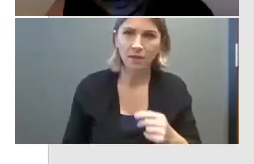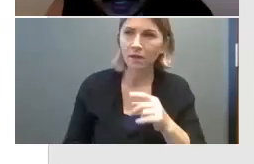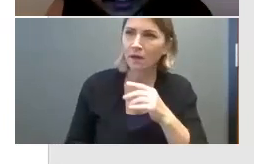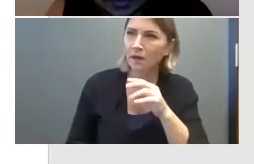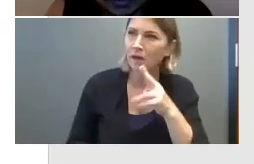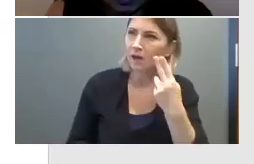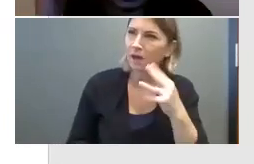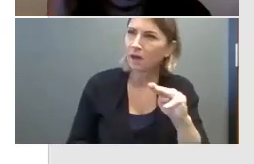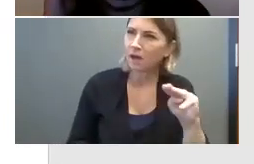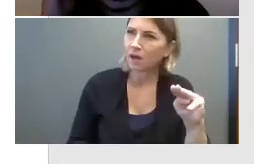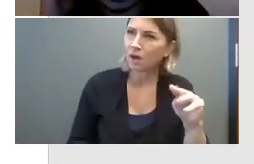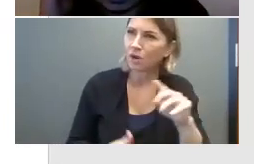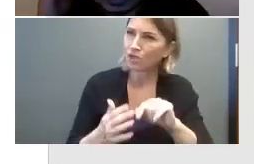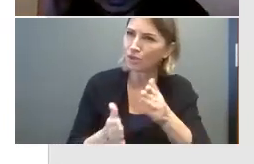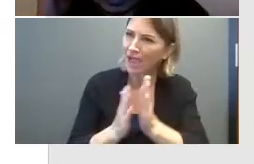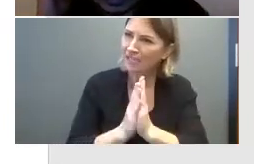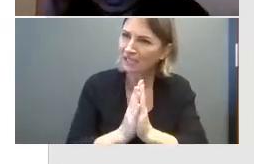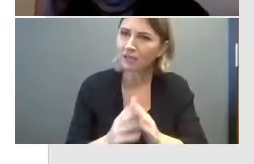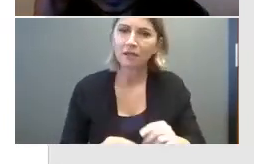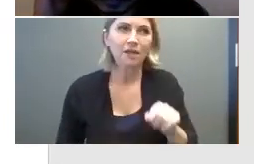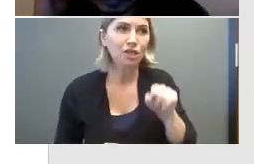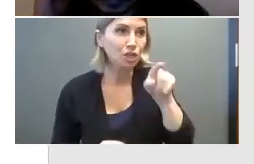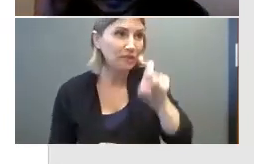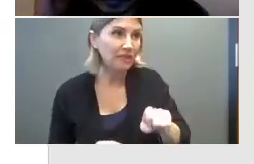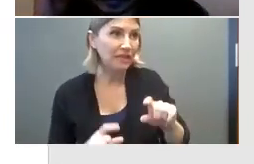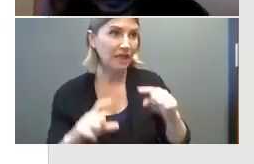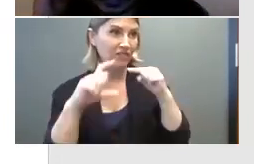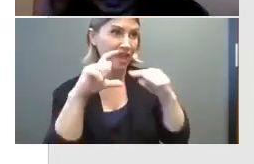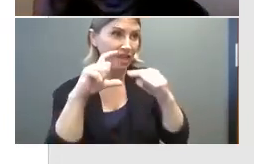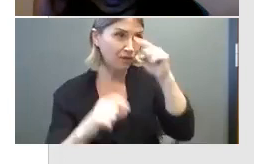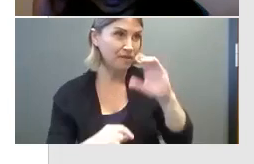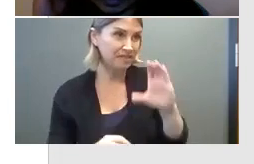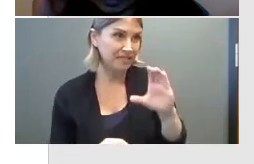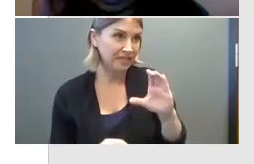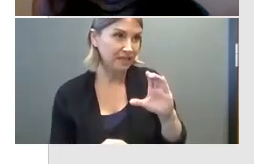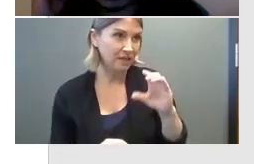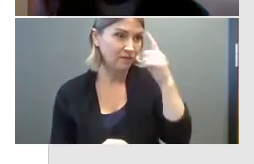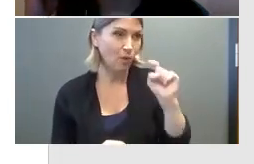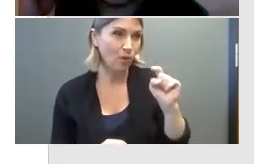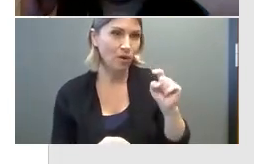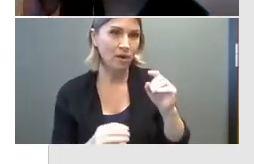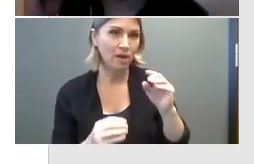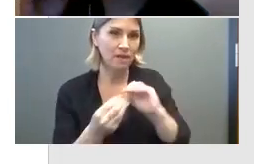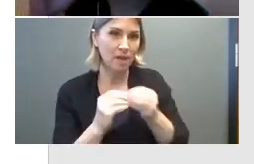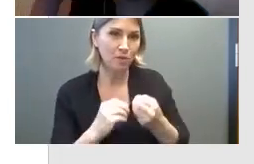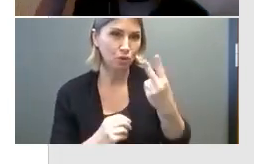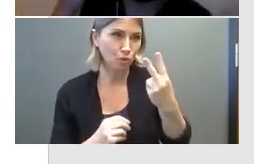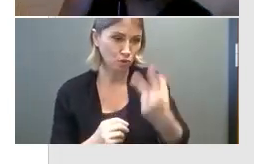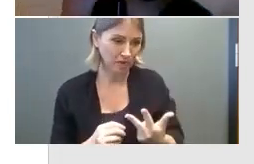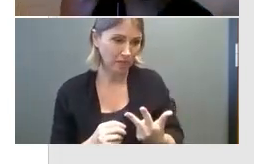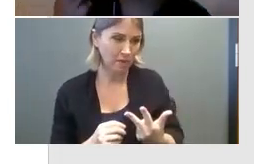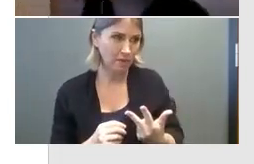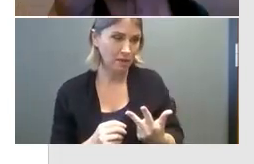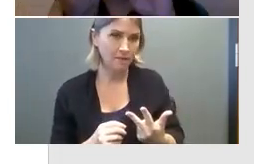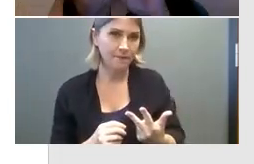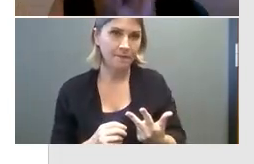repeat what you asked? Are you needing the eta and C for like the bullet 2 and bullet 3 under question 3? Yes, for all